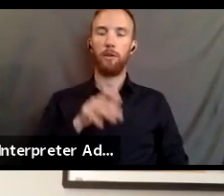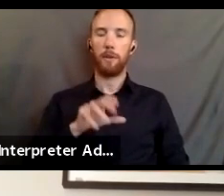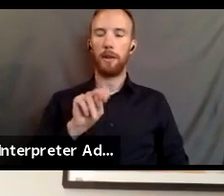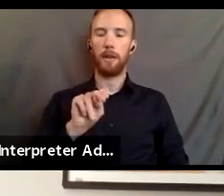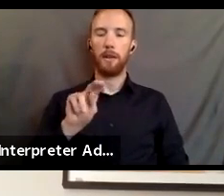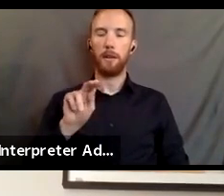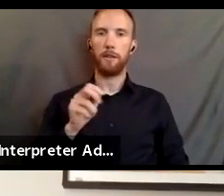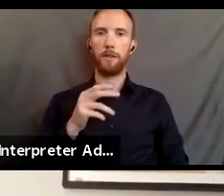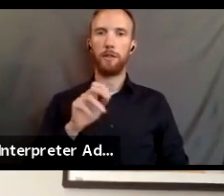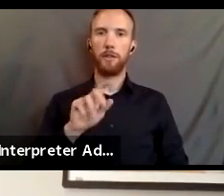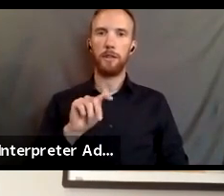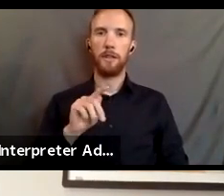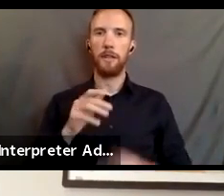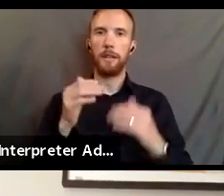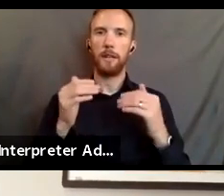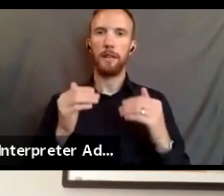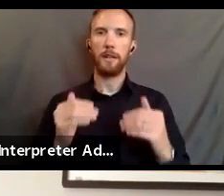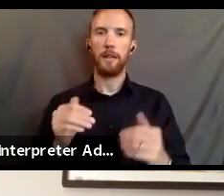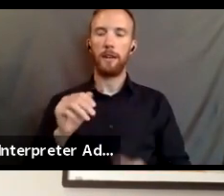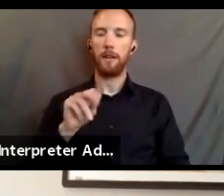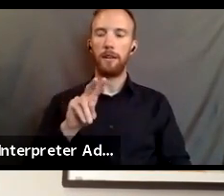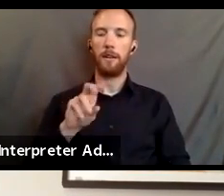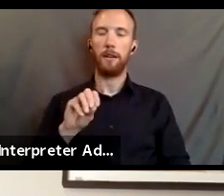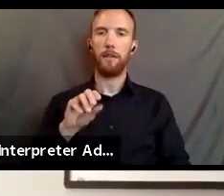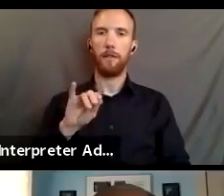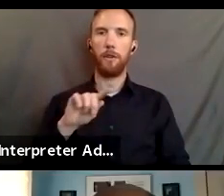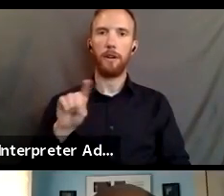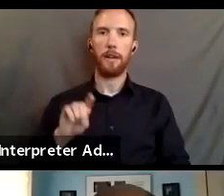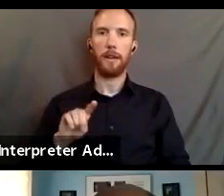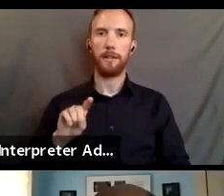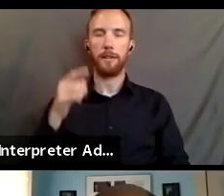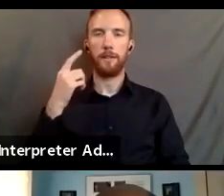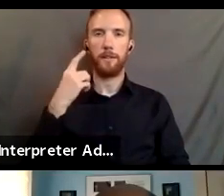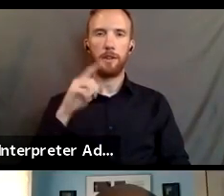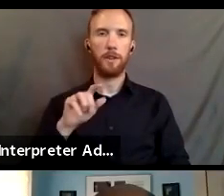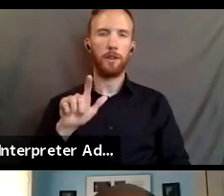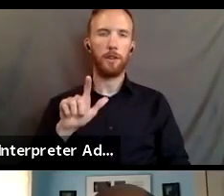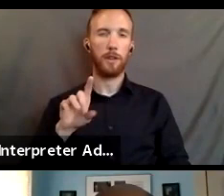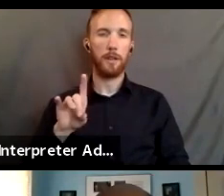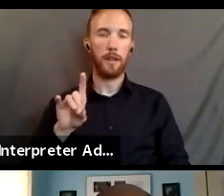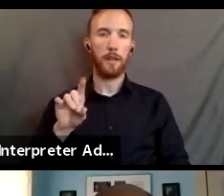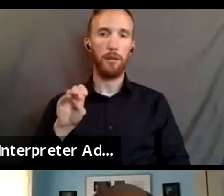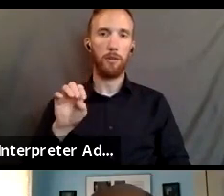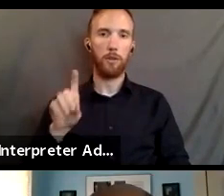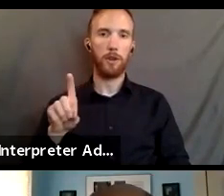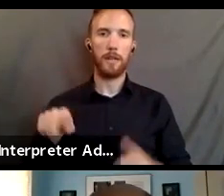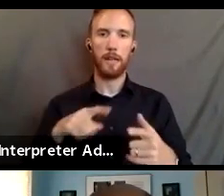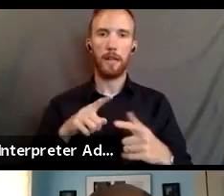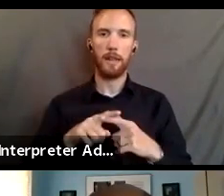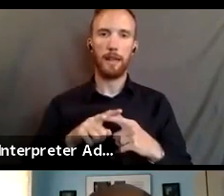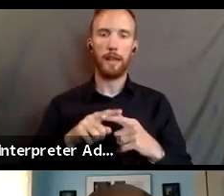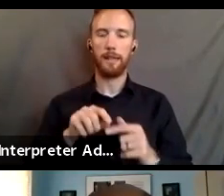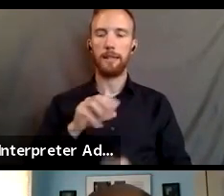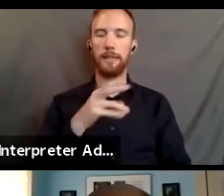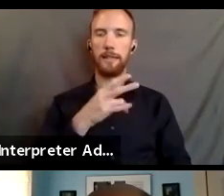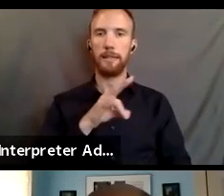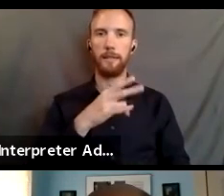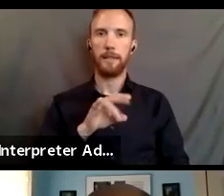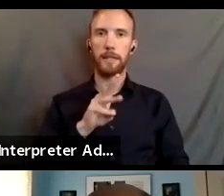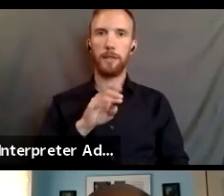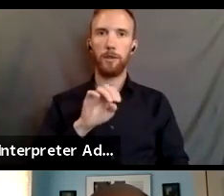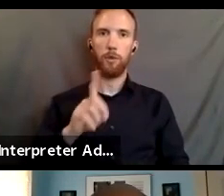adiel reboyos from the 30th ward followed by alderman david moore from the 17th board aldermen